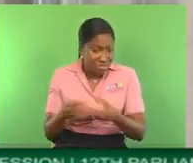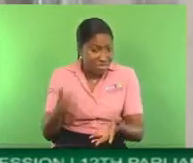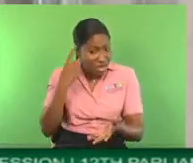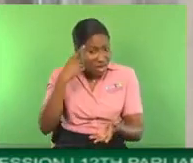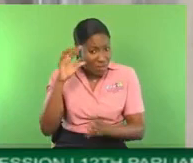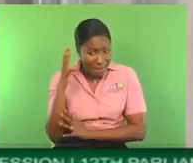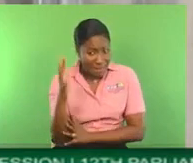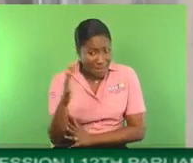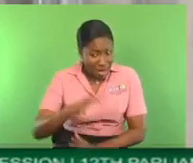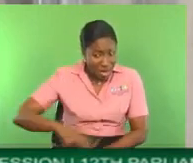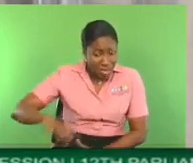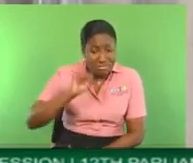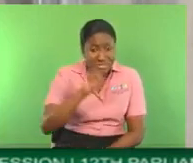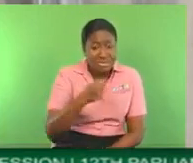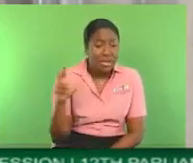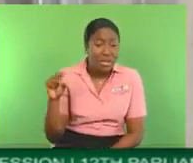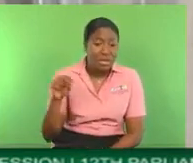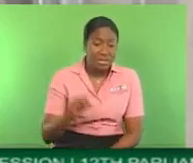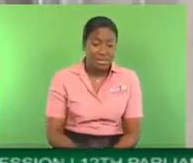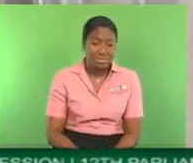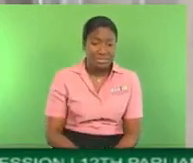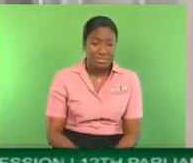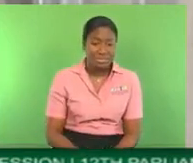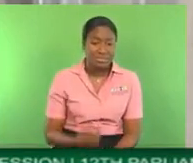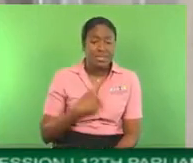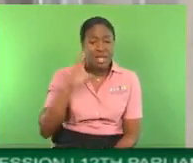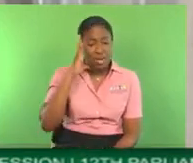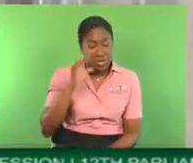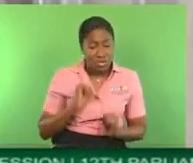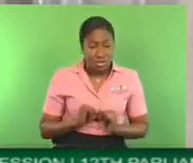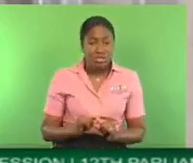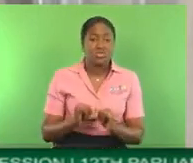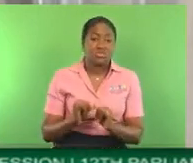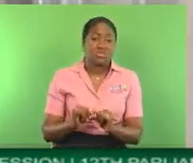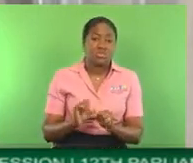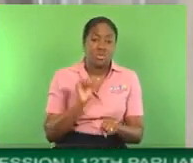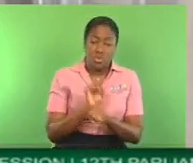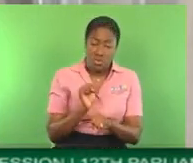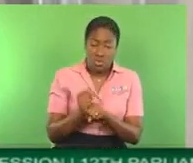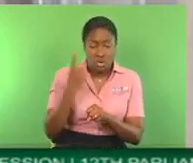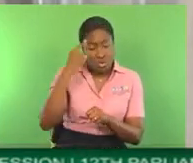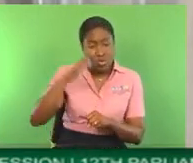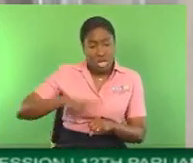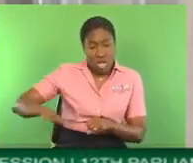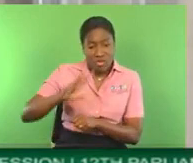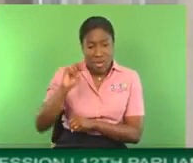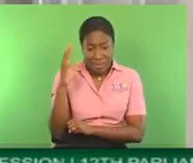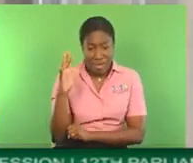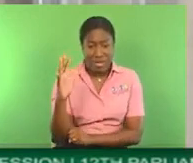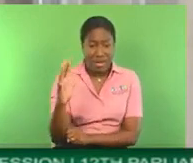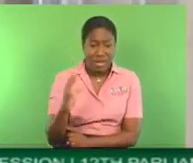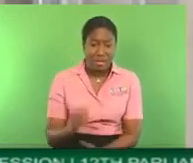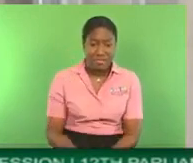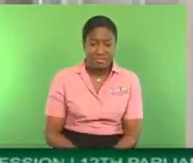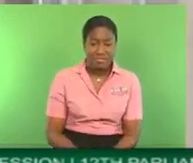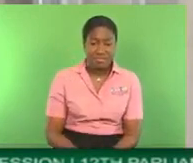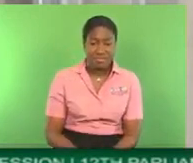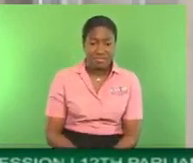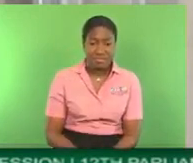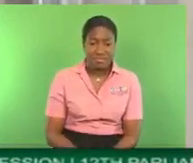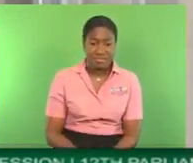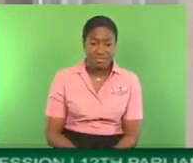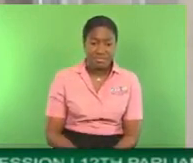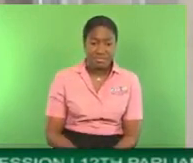Cumuto Manzanilla? I will continue my works here in Cumuto Manzanilla. Again, Madam Speaker,